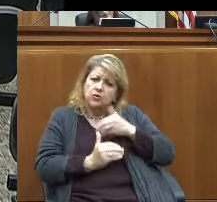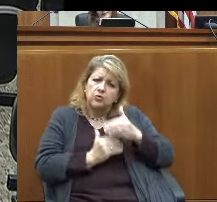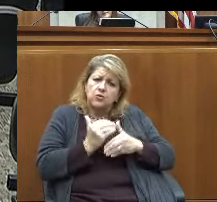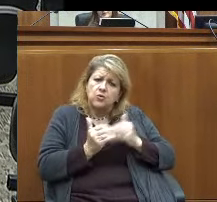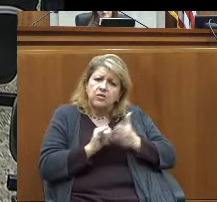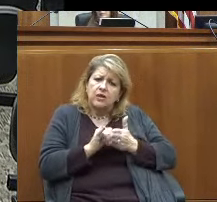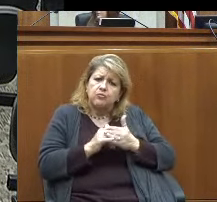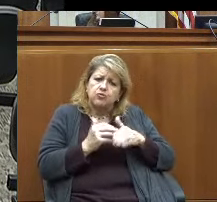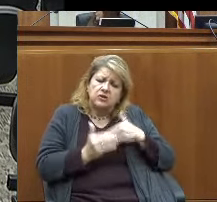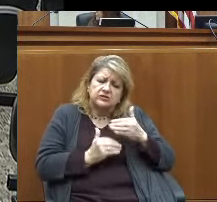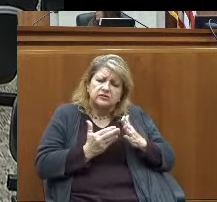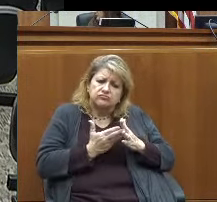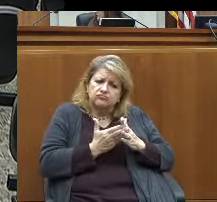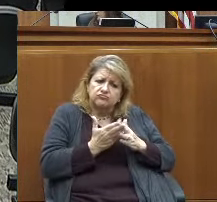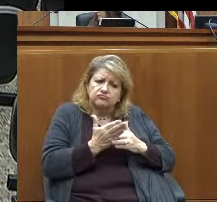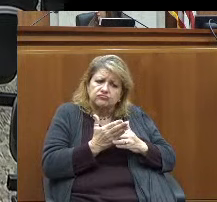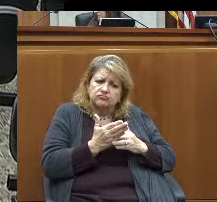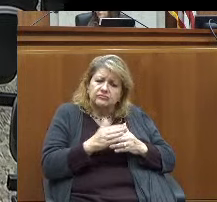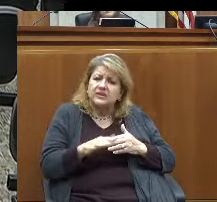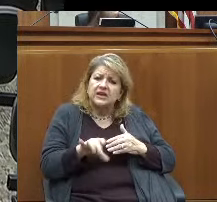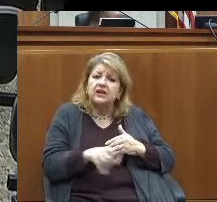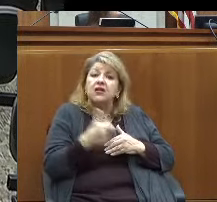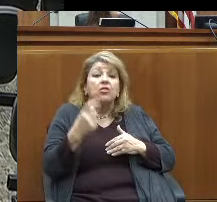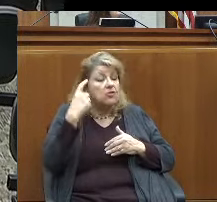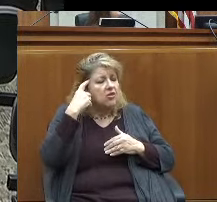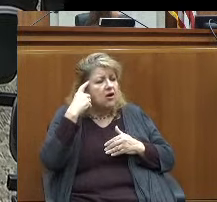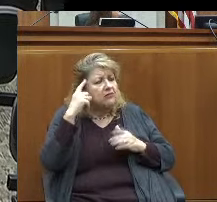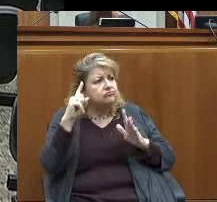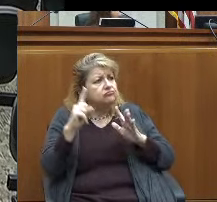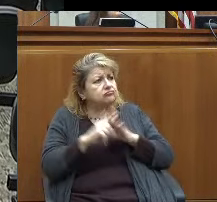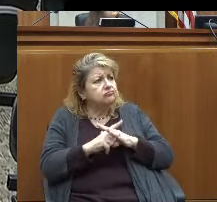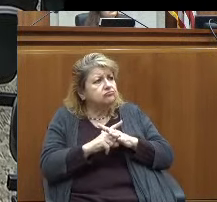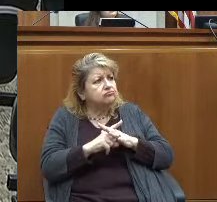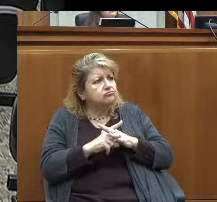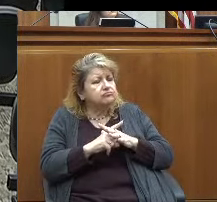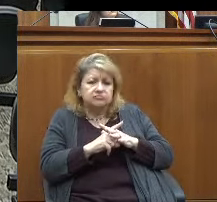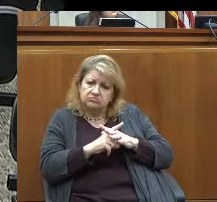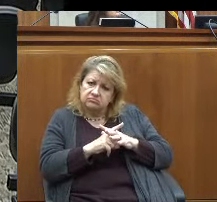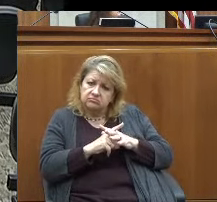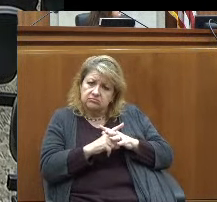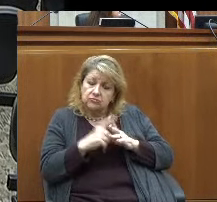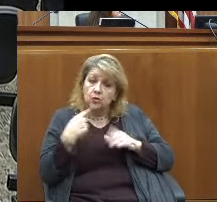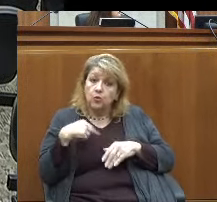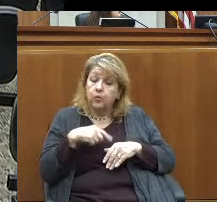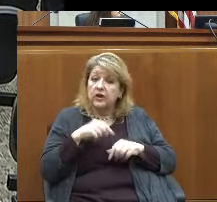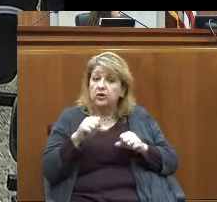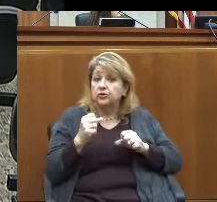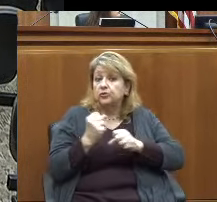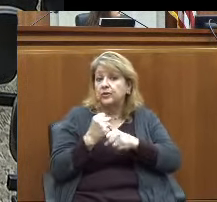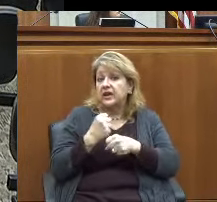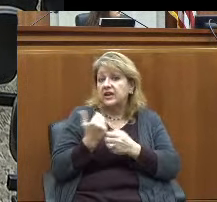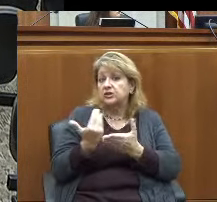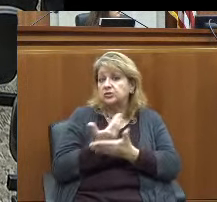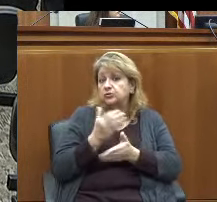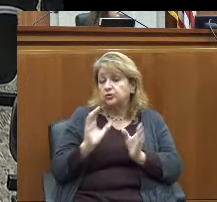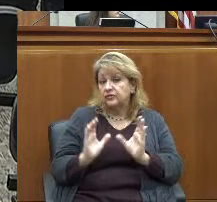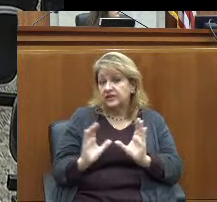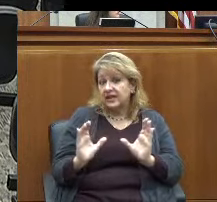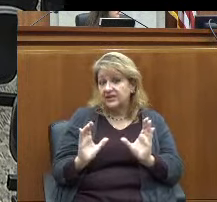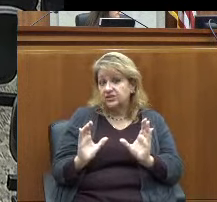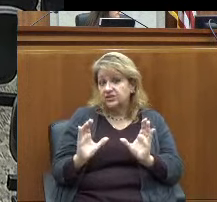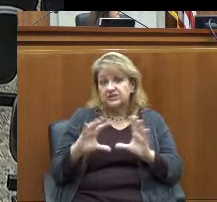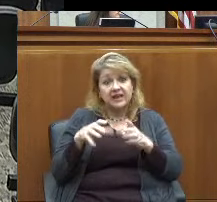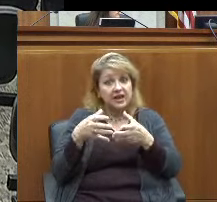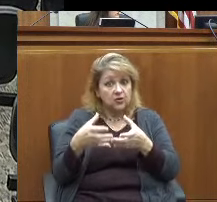process, a additional thought came into being, which was we would create a new certification